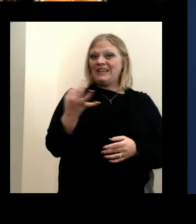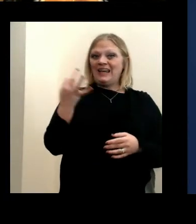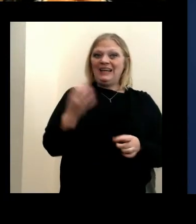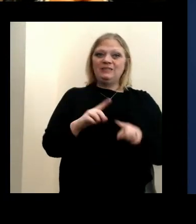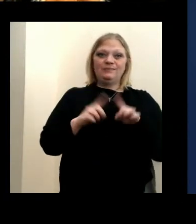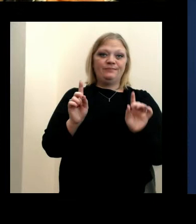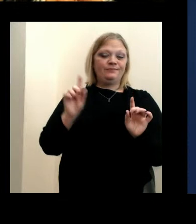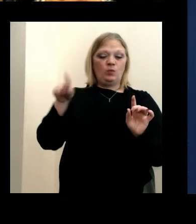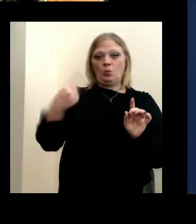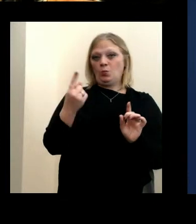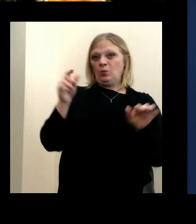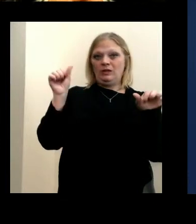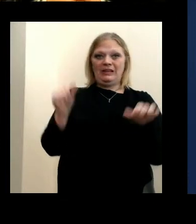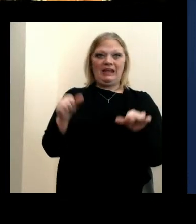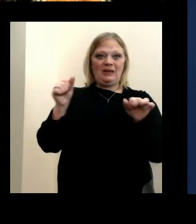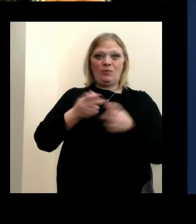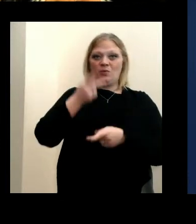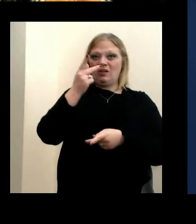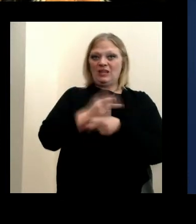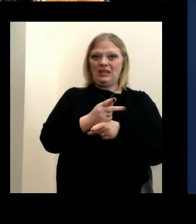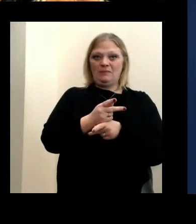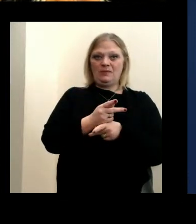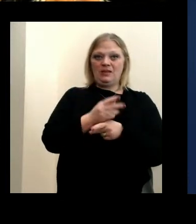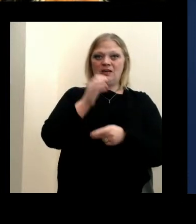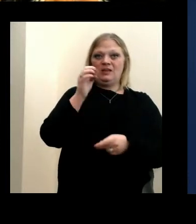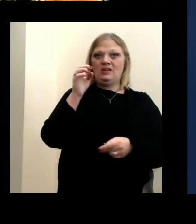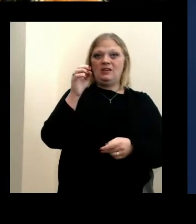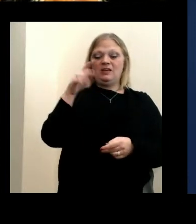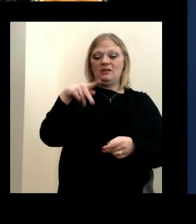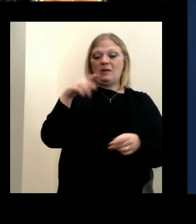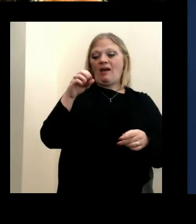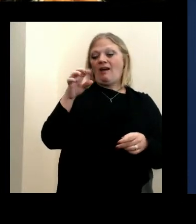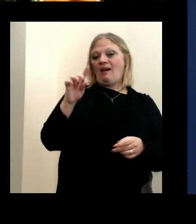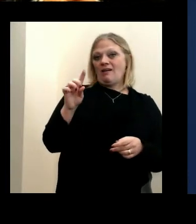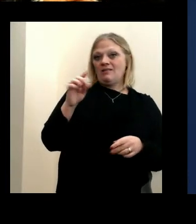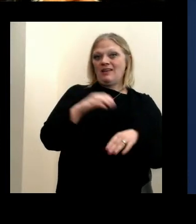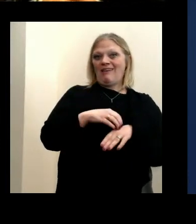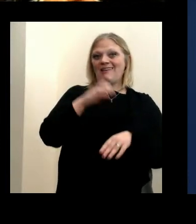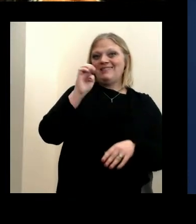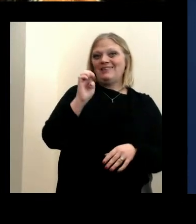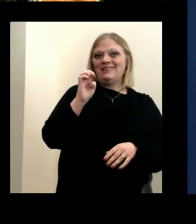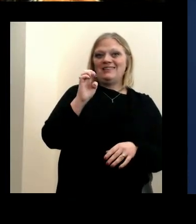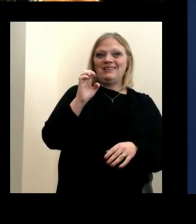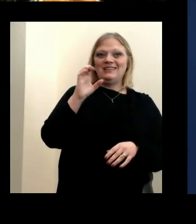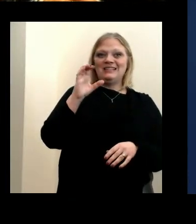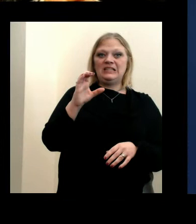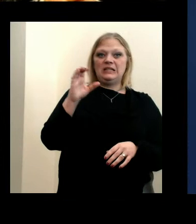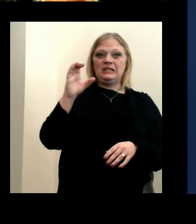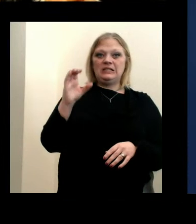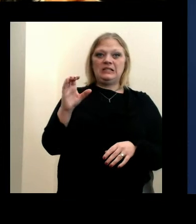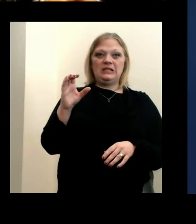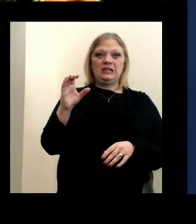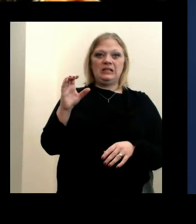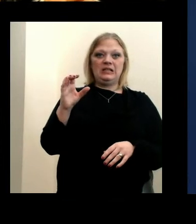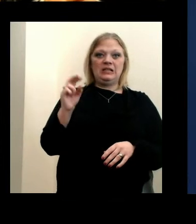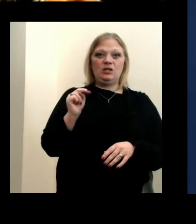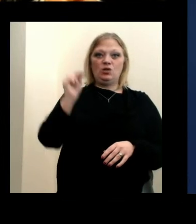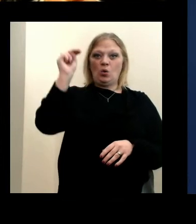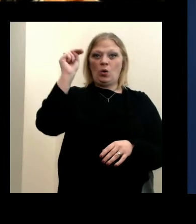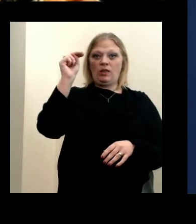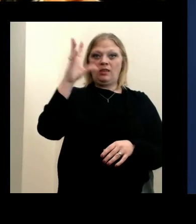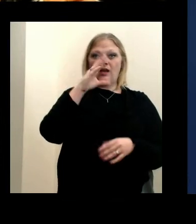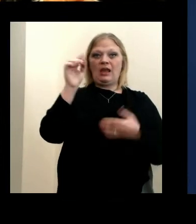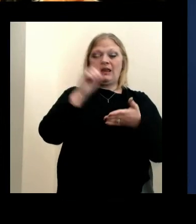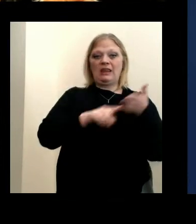be able to keep the pod at ECC North, and we are going to have to cancel the pod